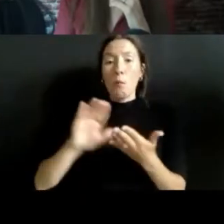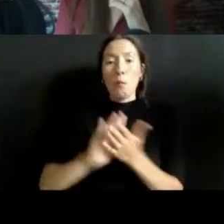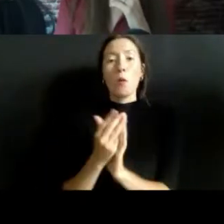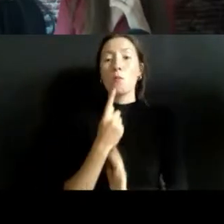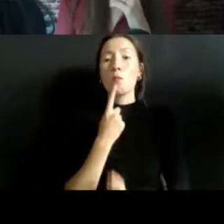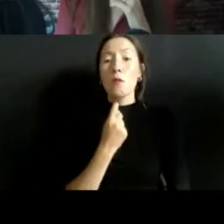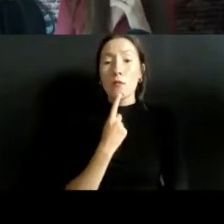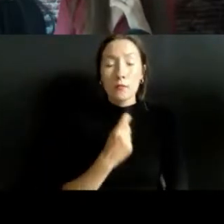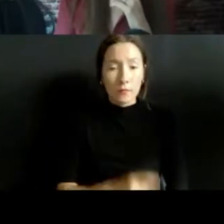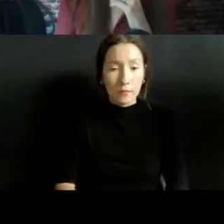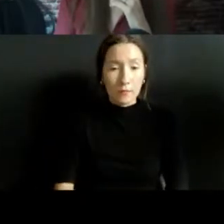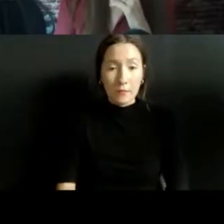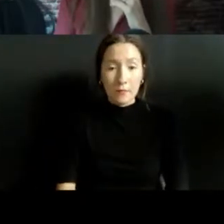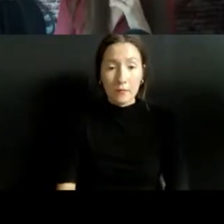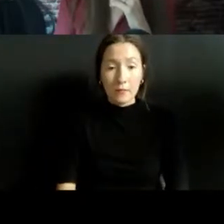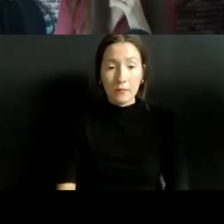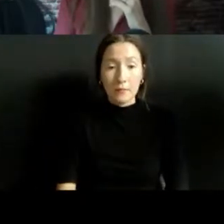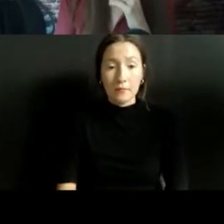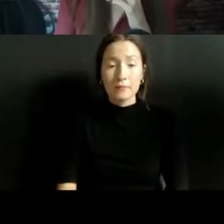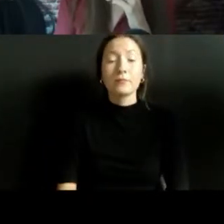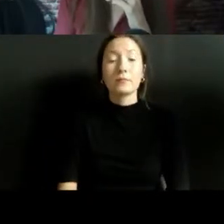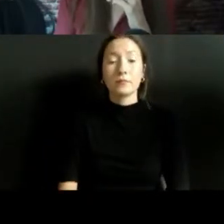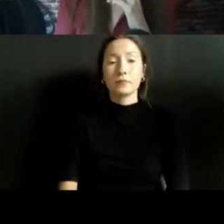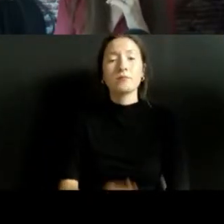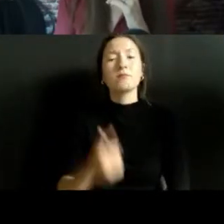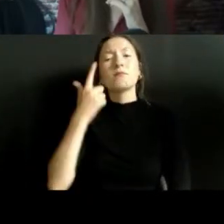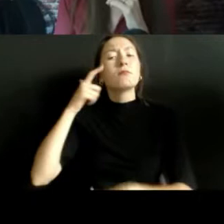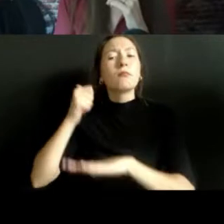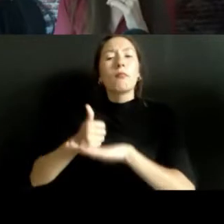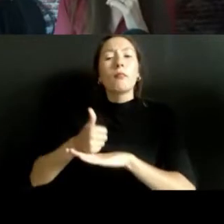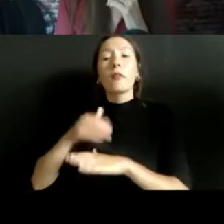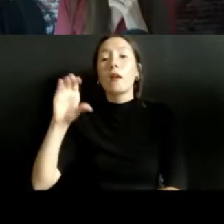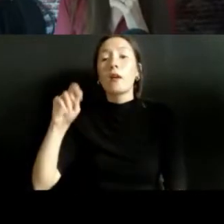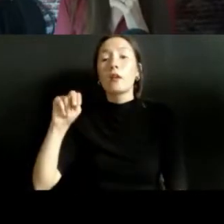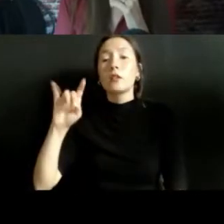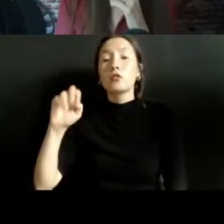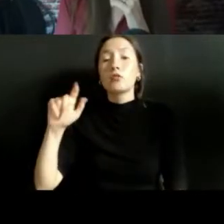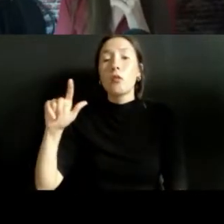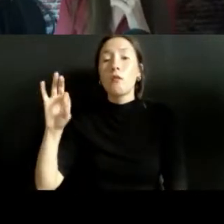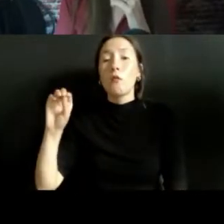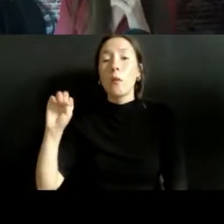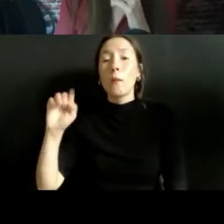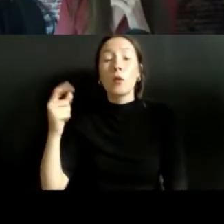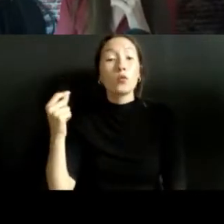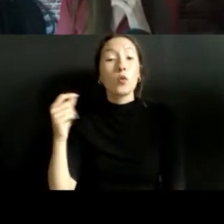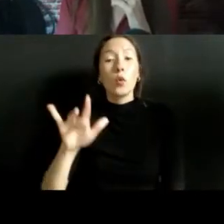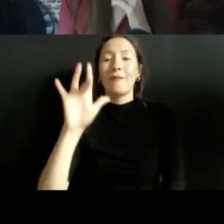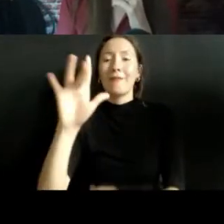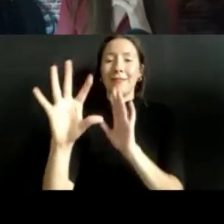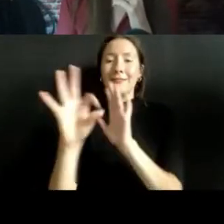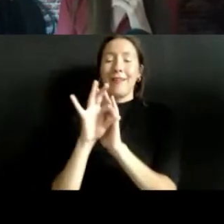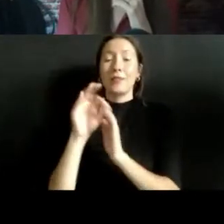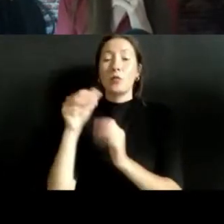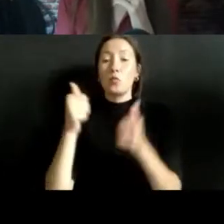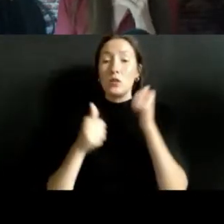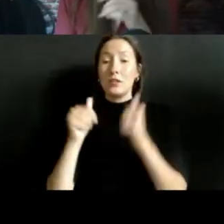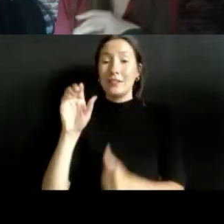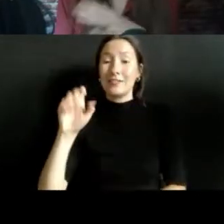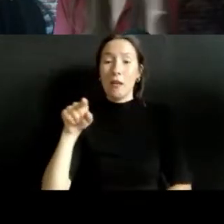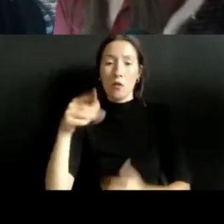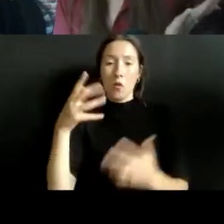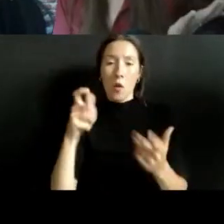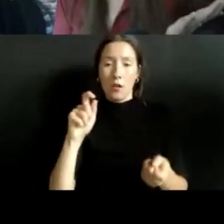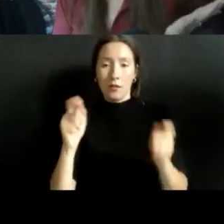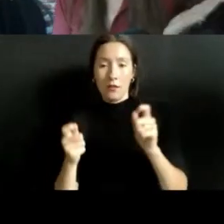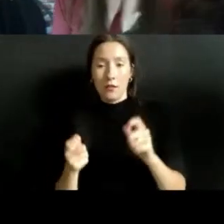inventory. To set up conditional formatting, start by selecting the cells you want to format. Okay. So